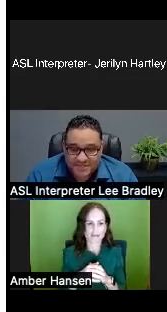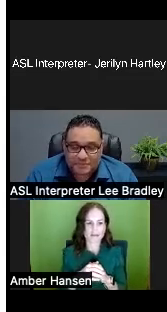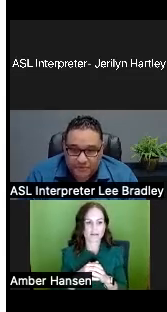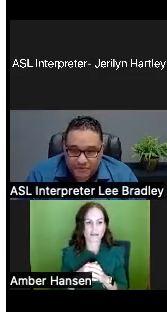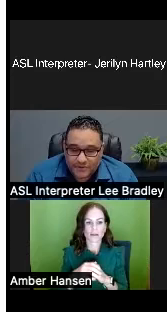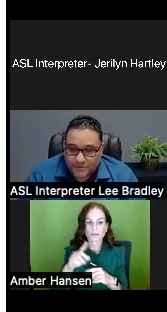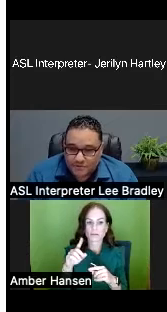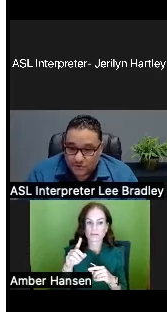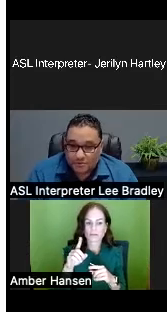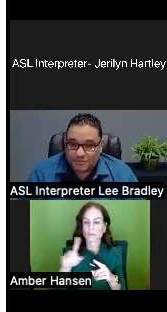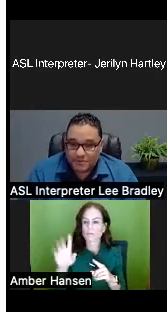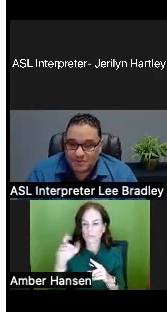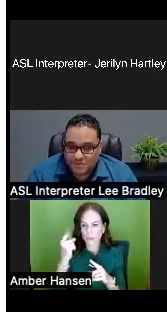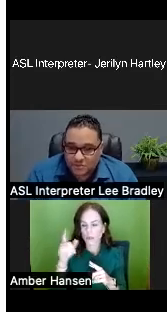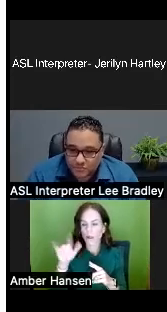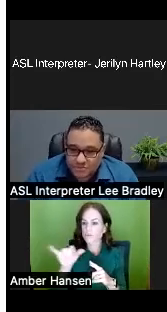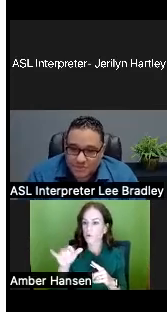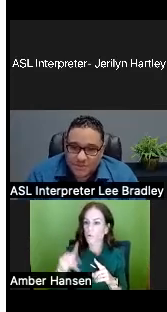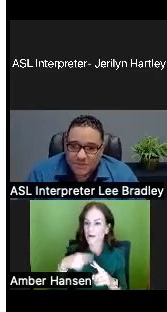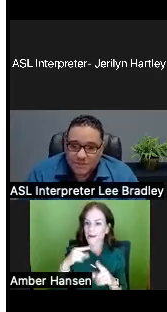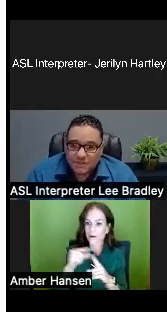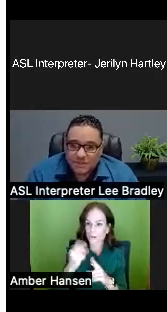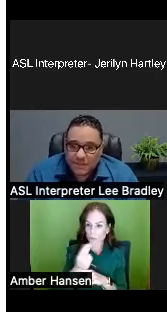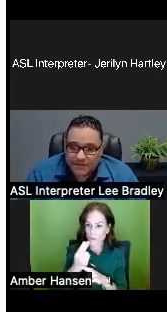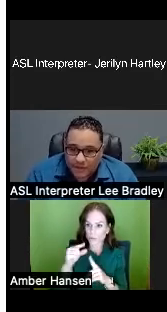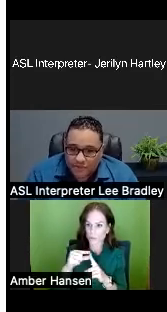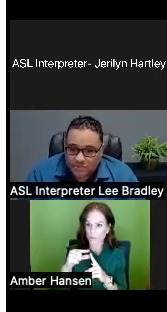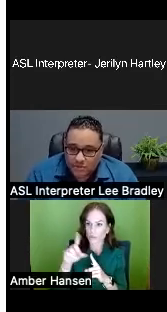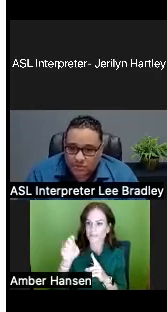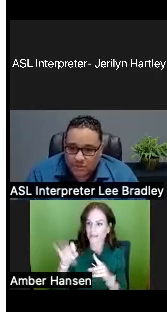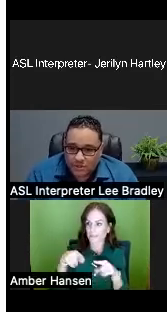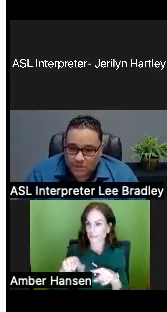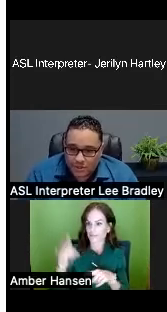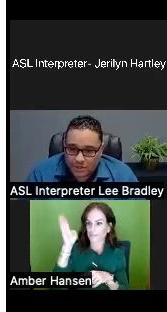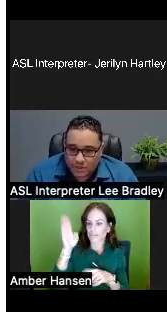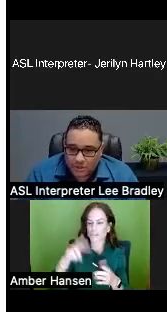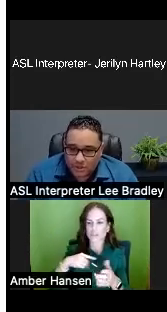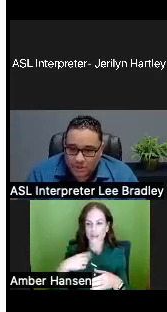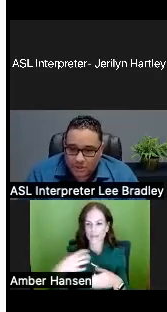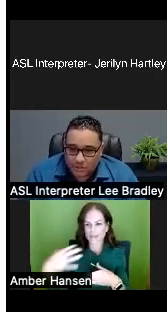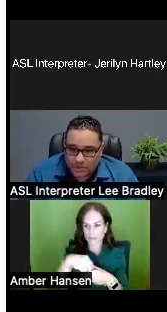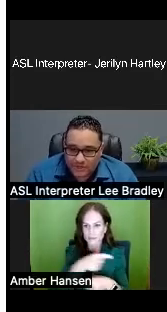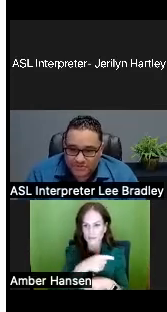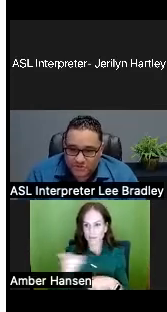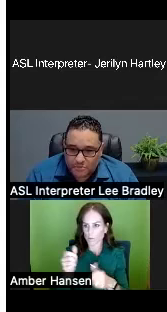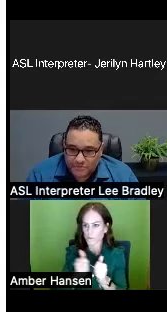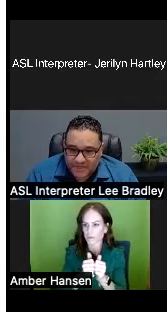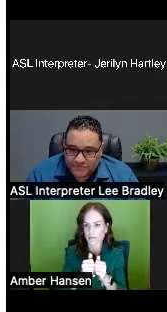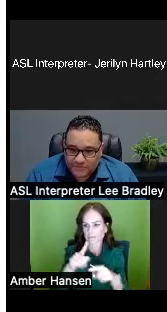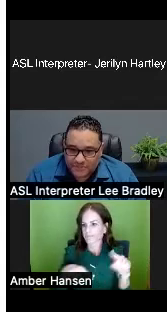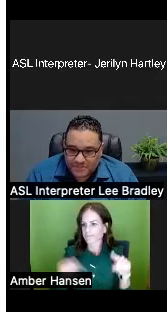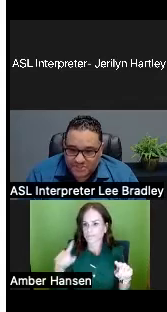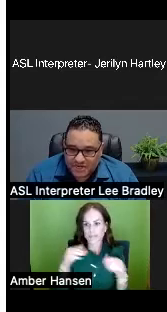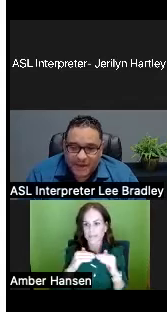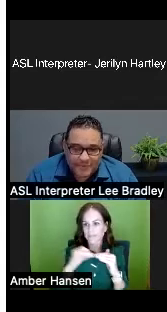deaf is the preferred term to be used. And also, when I use the term deaf